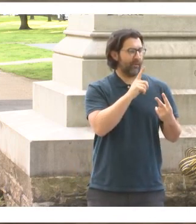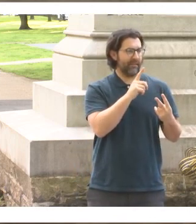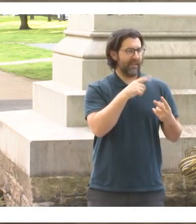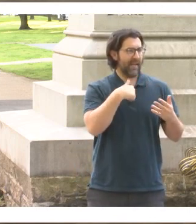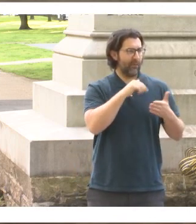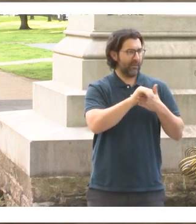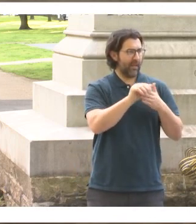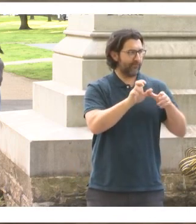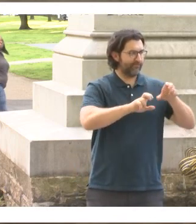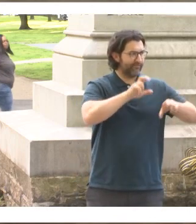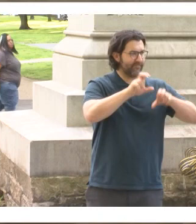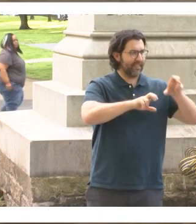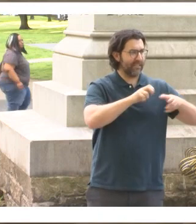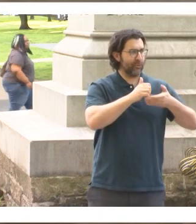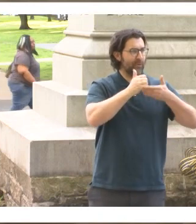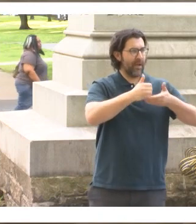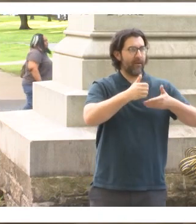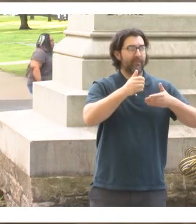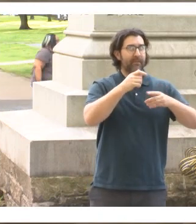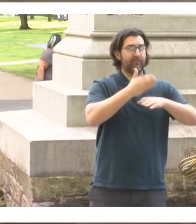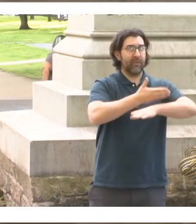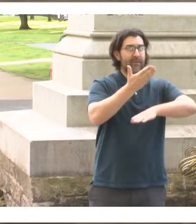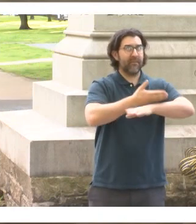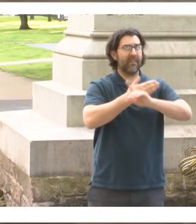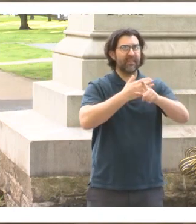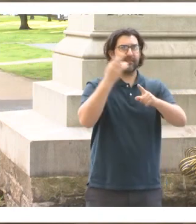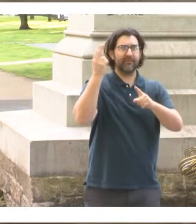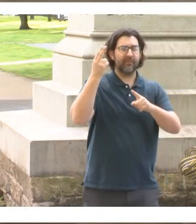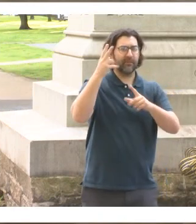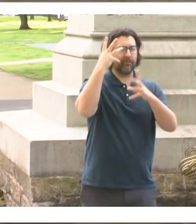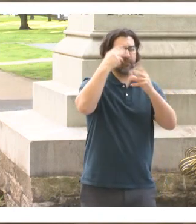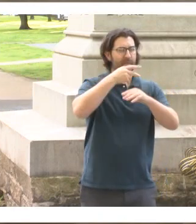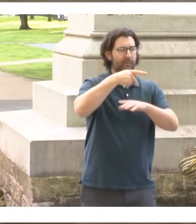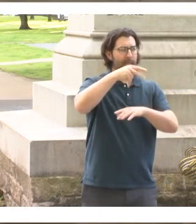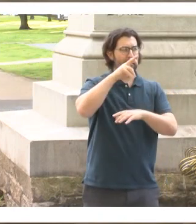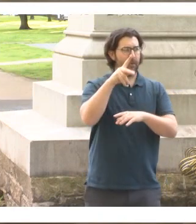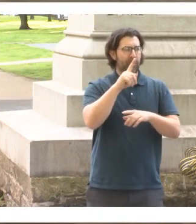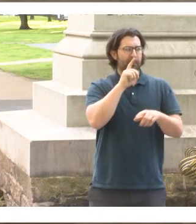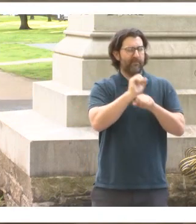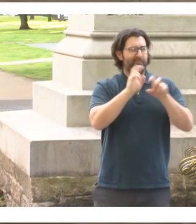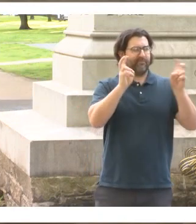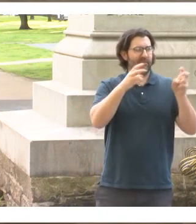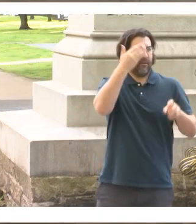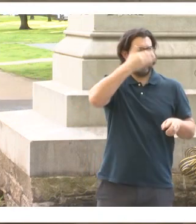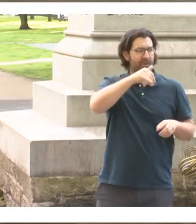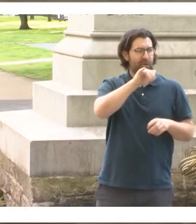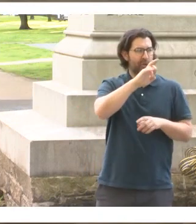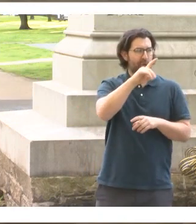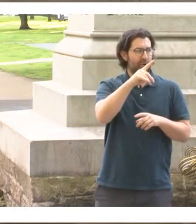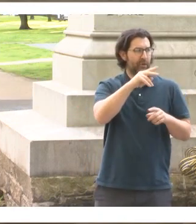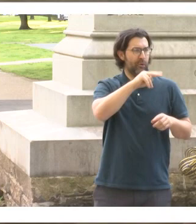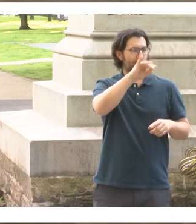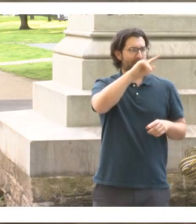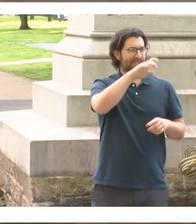our dollars to help restore this historic park that has served as the front yard of the North Side neighbors